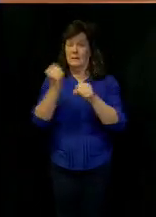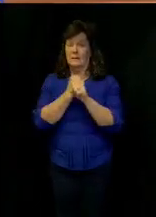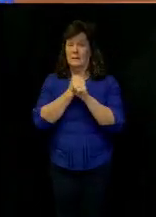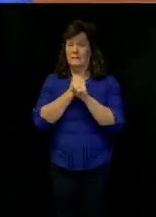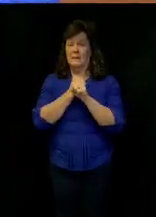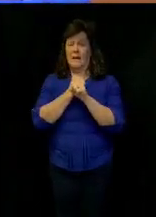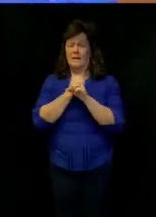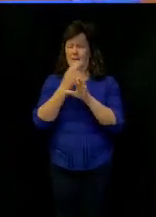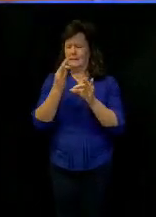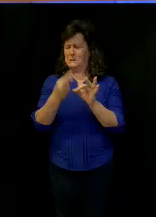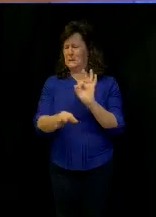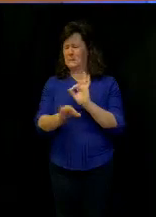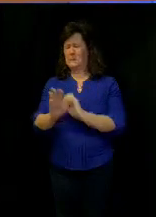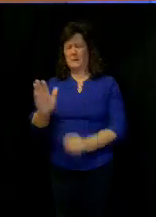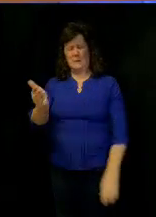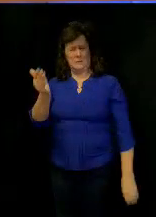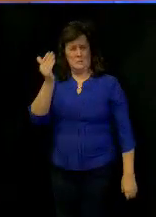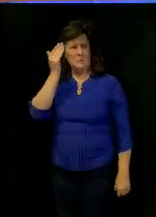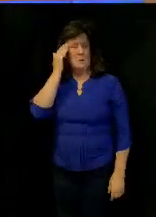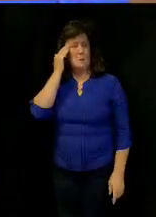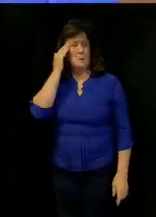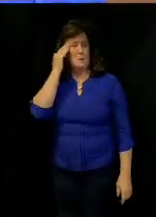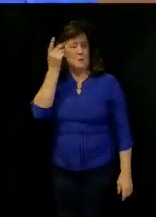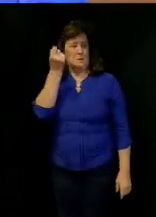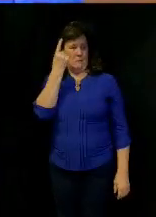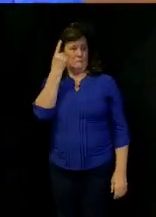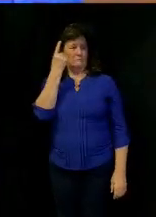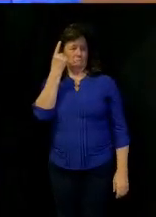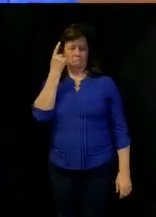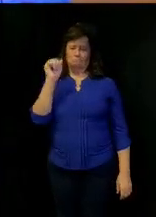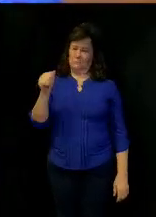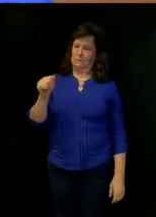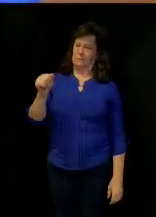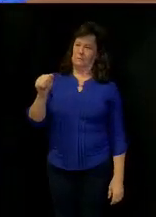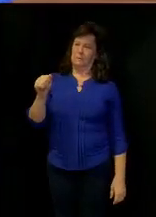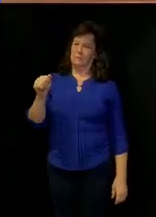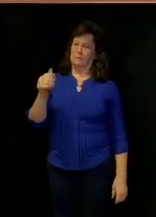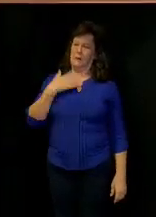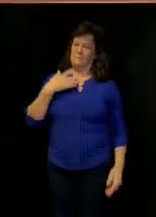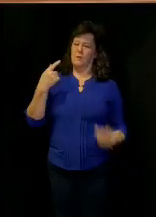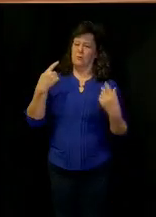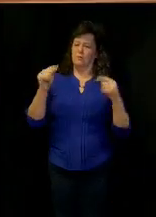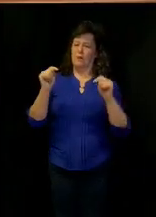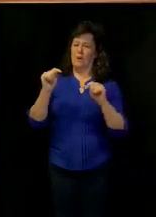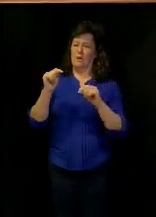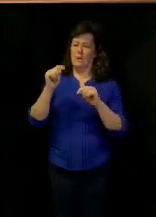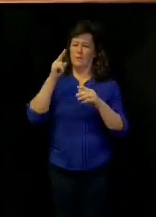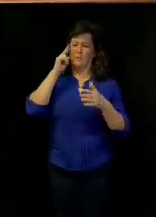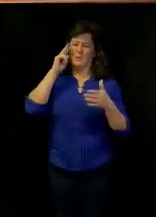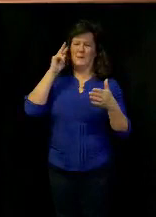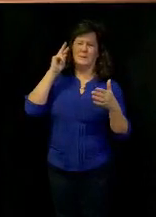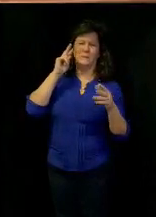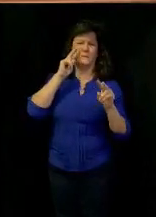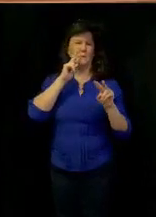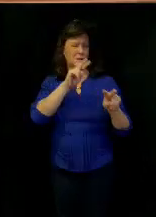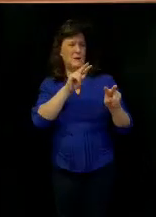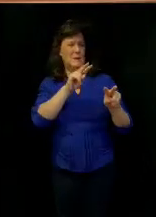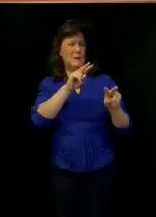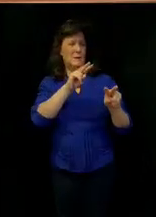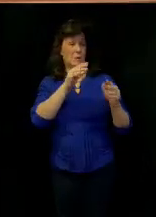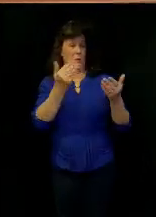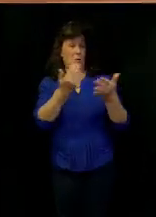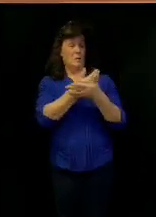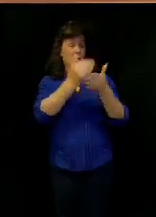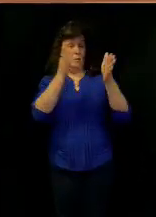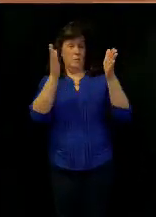it's simple. I get it. But I'm trying to get you to see that you're a new